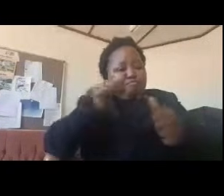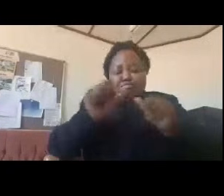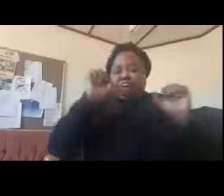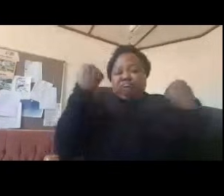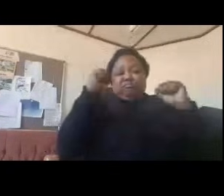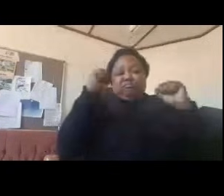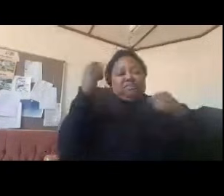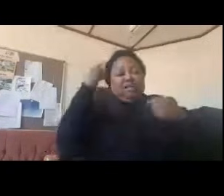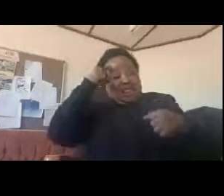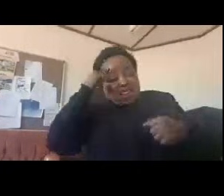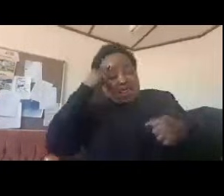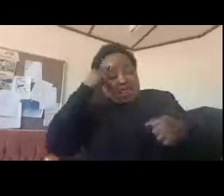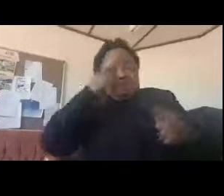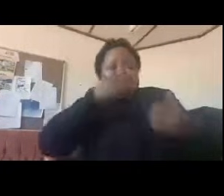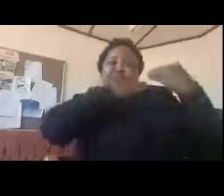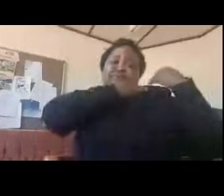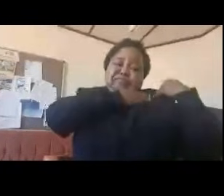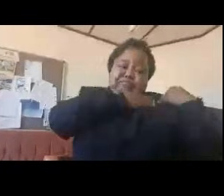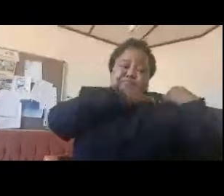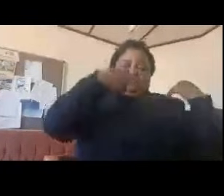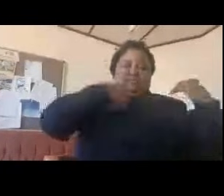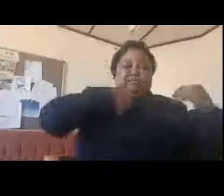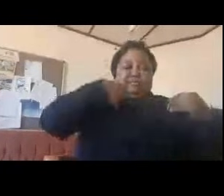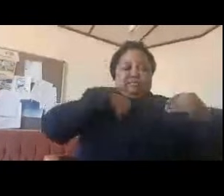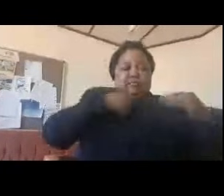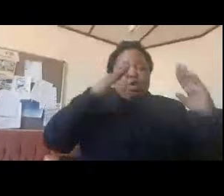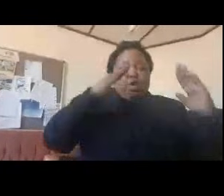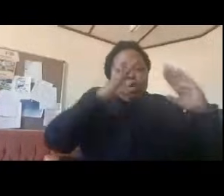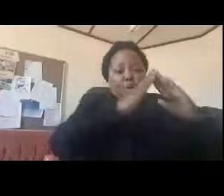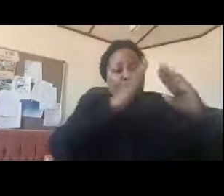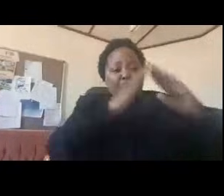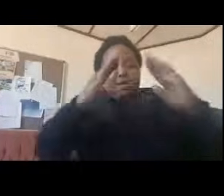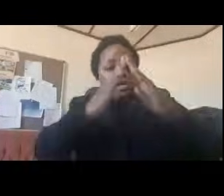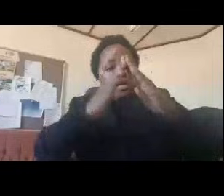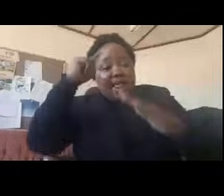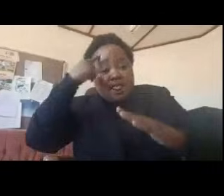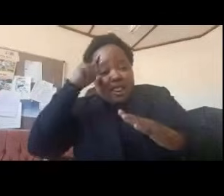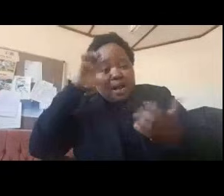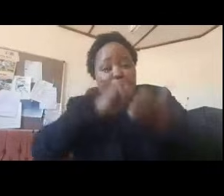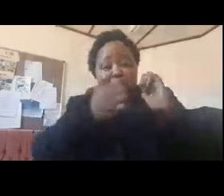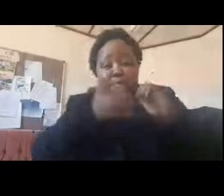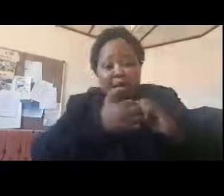The community doesn't believe it's their problem. They call it's a private matter.